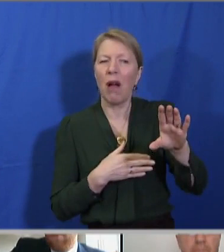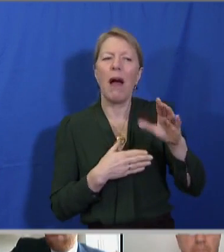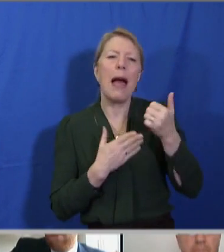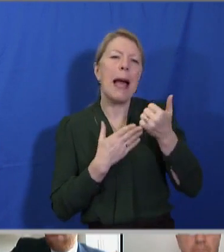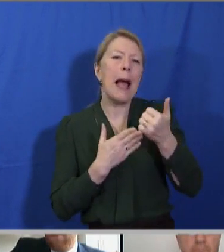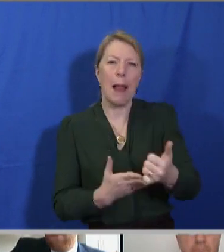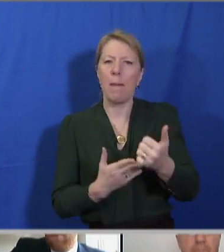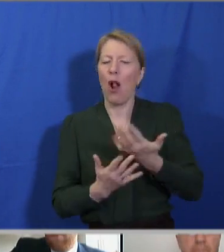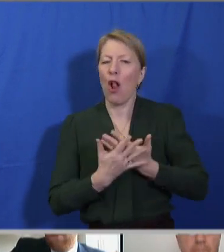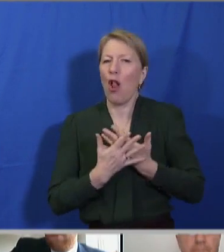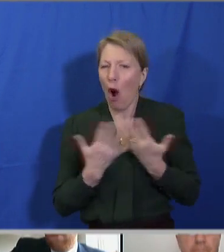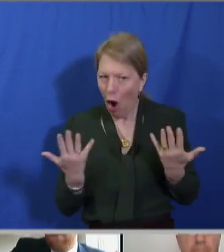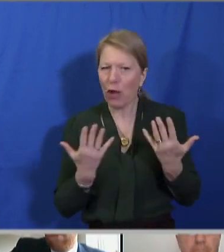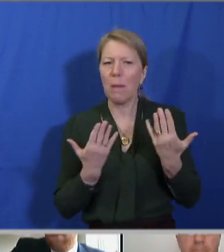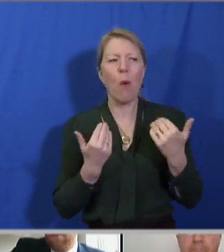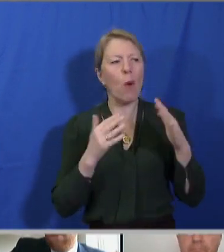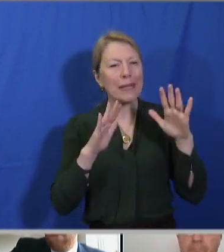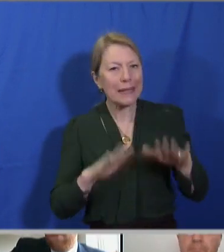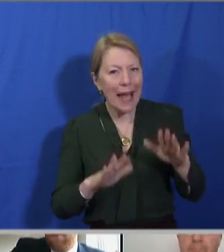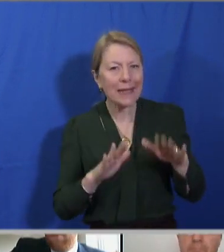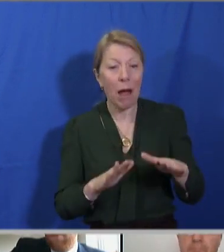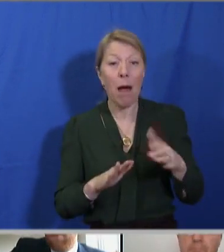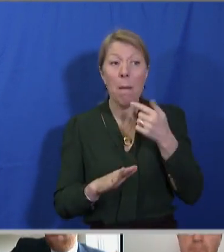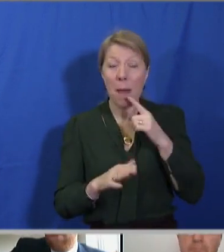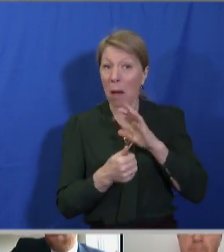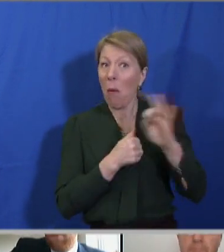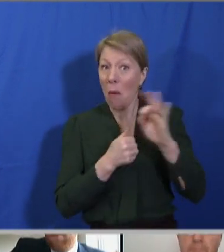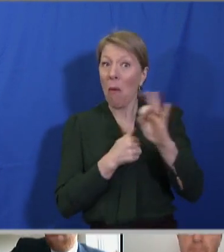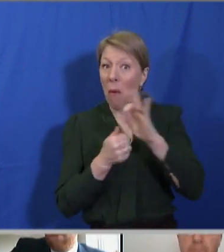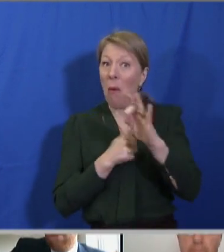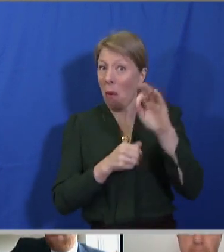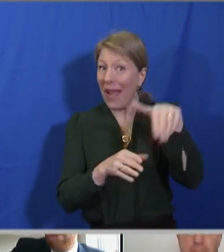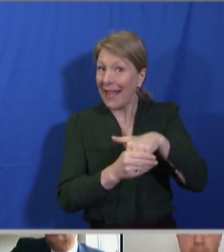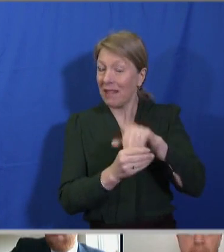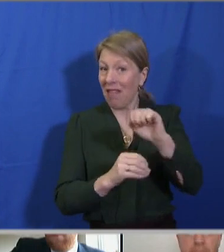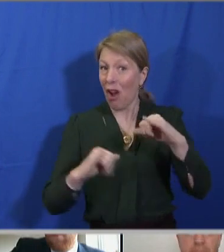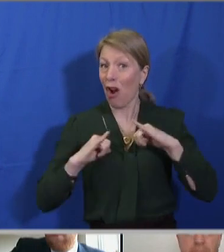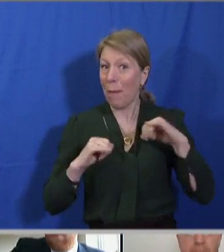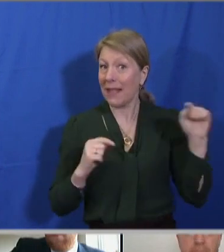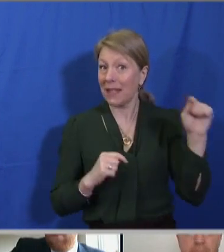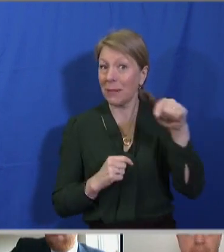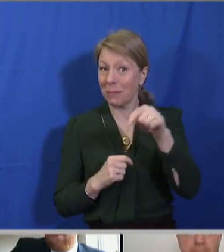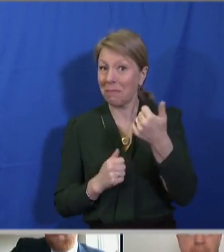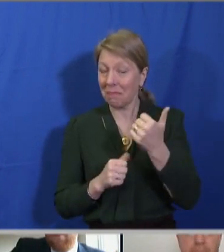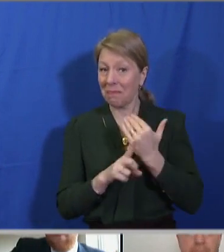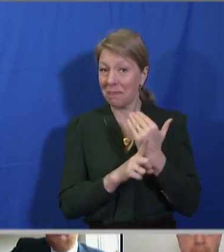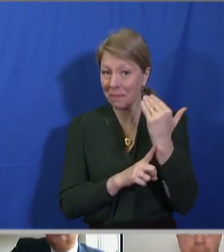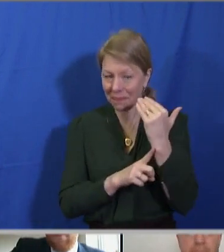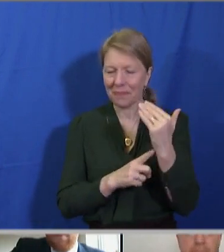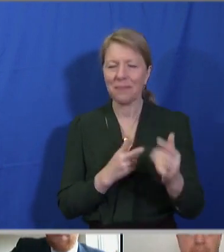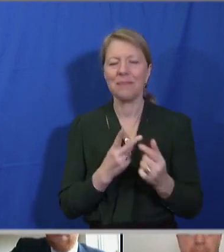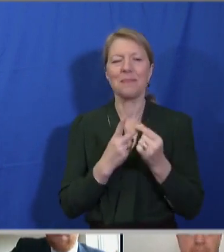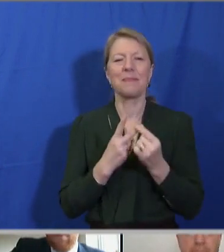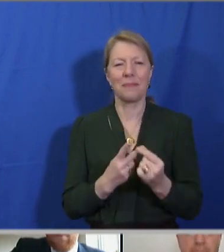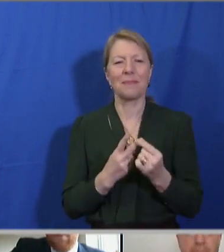new people into a number of the major firms. We are also delivering what we call a Fair Work Forum, which